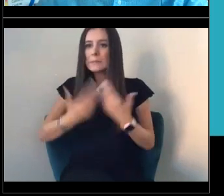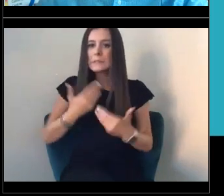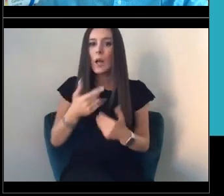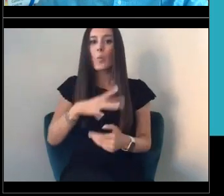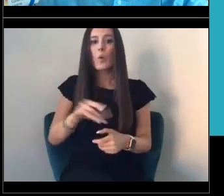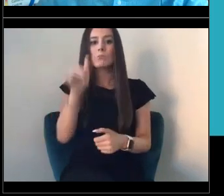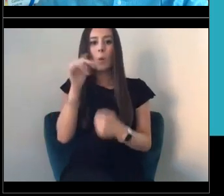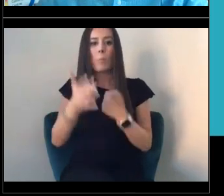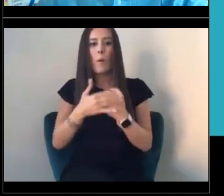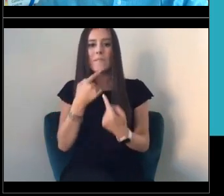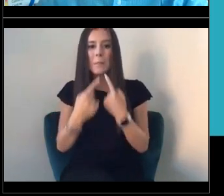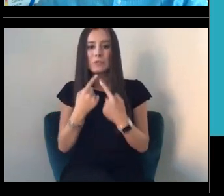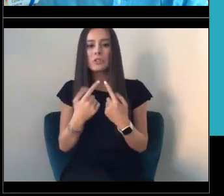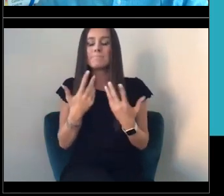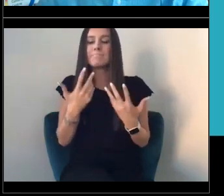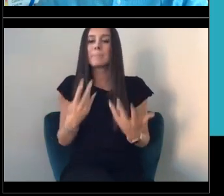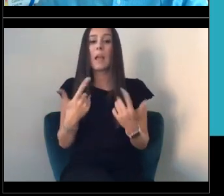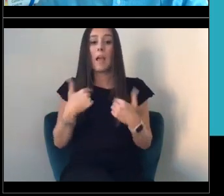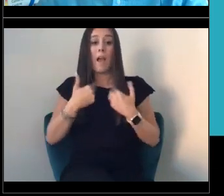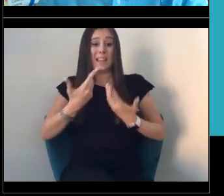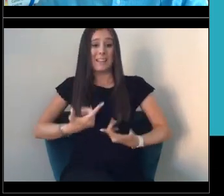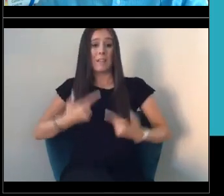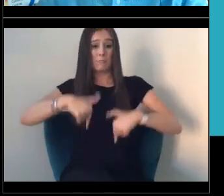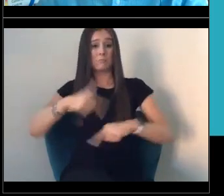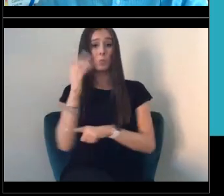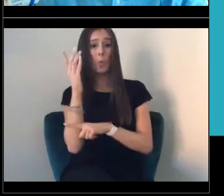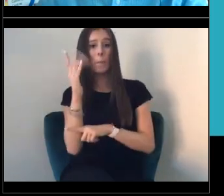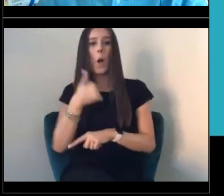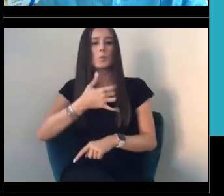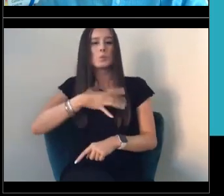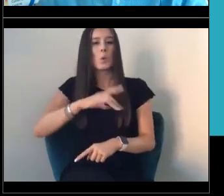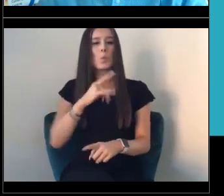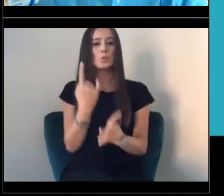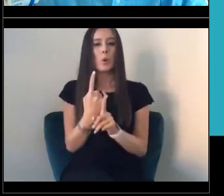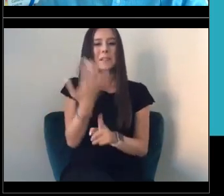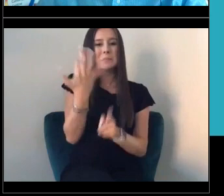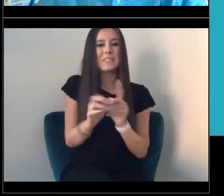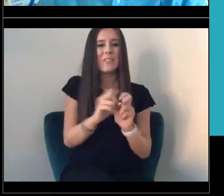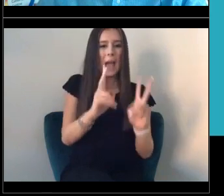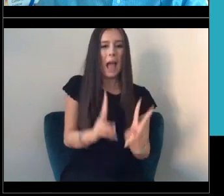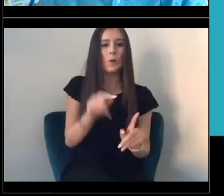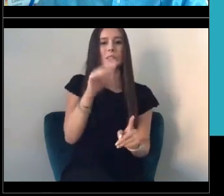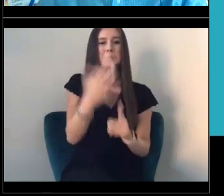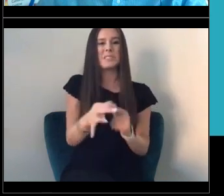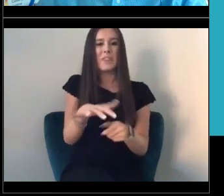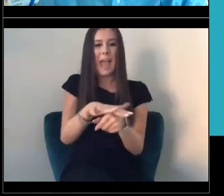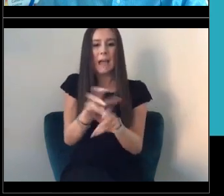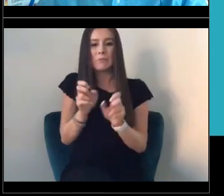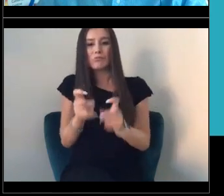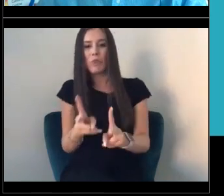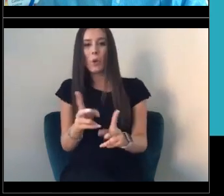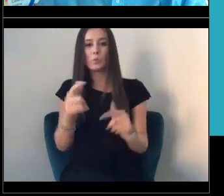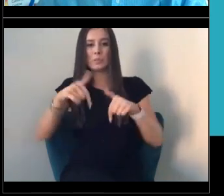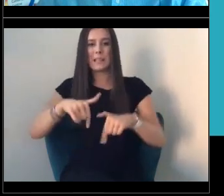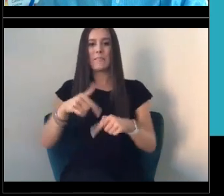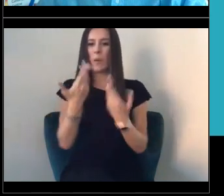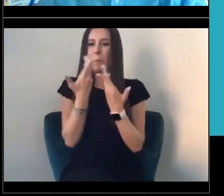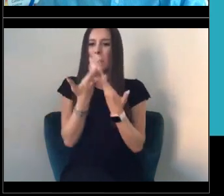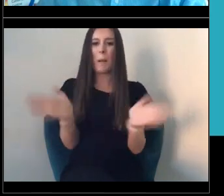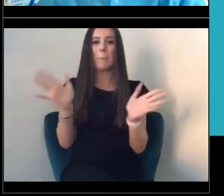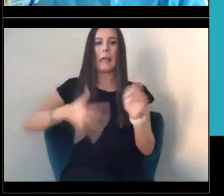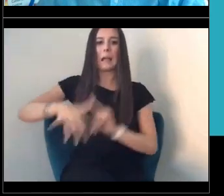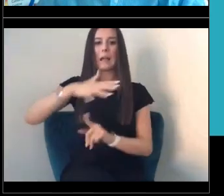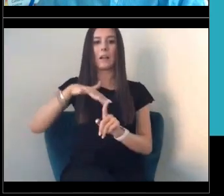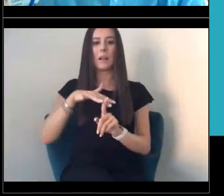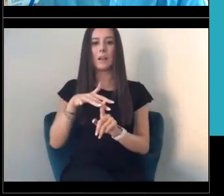don't want to discuss individual land and property owners' questions in a public forum like